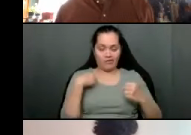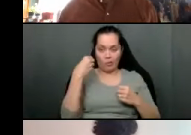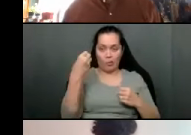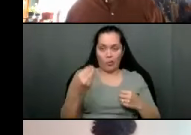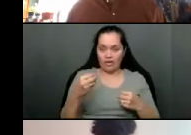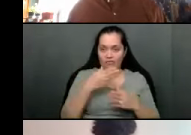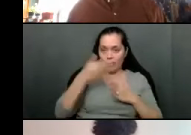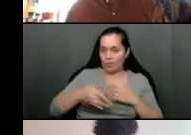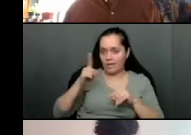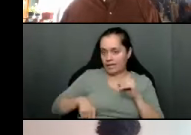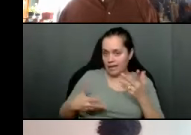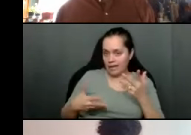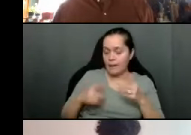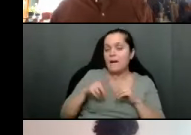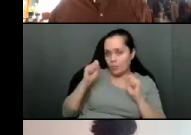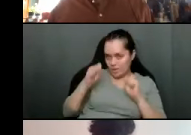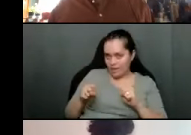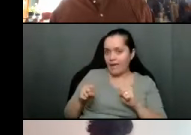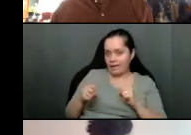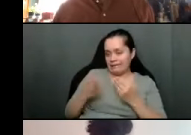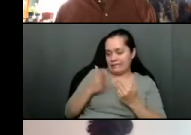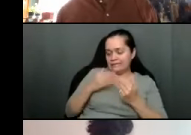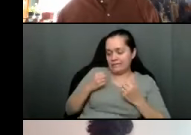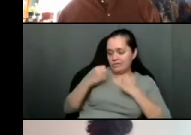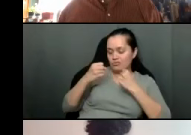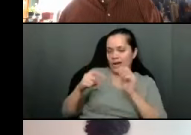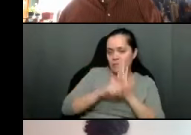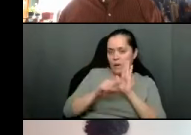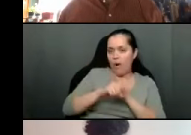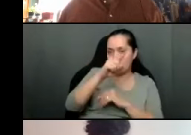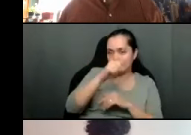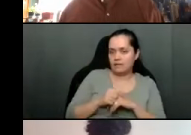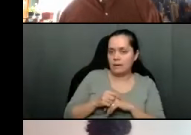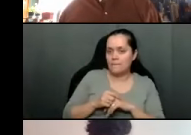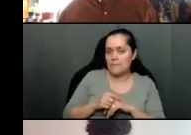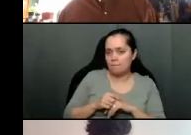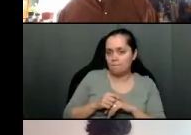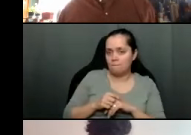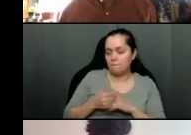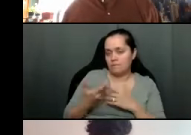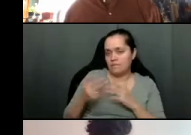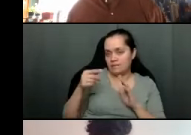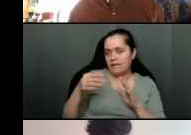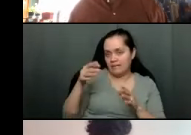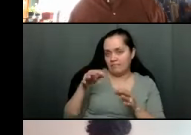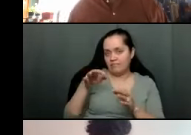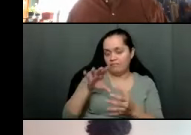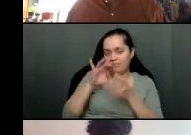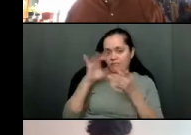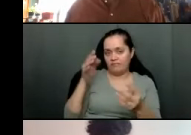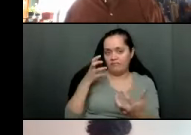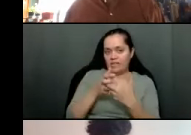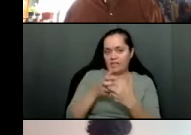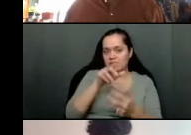the weekend, whereas we could do that easily from Milwaukee. This fits into Tobler's first